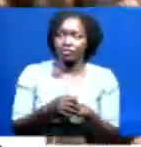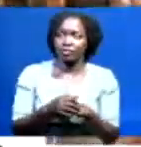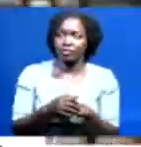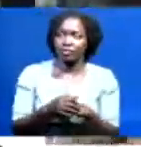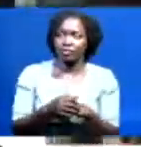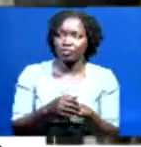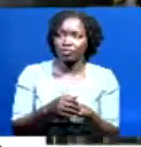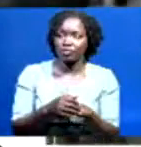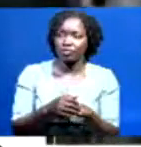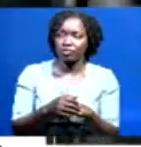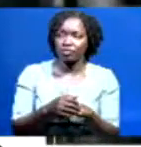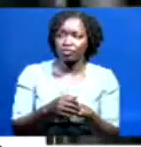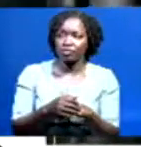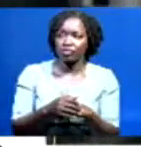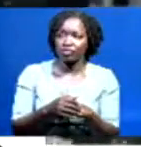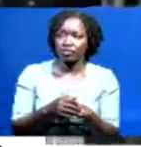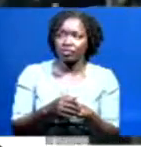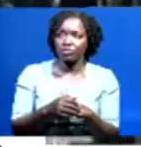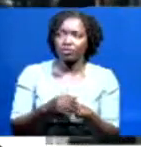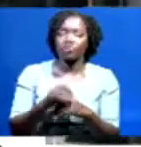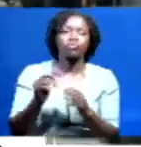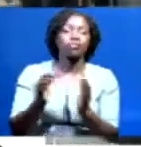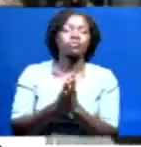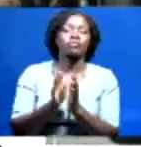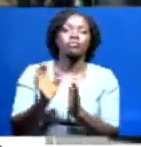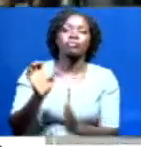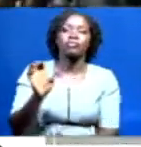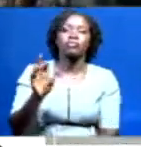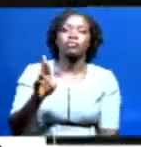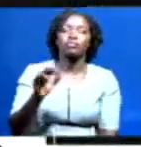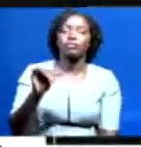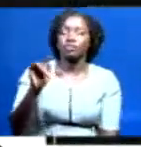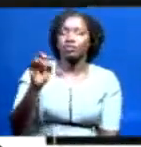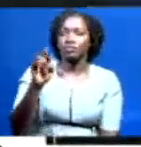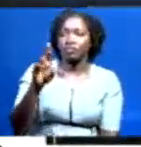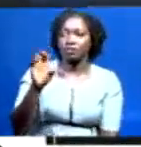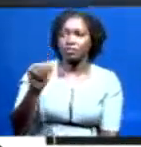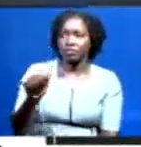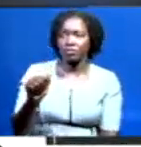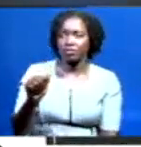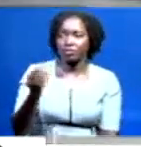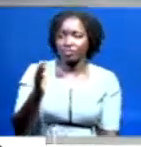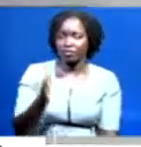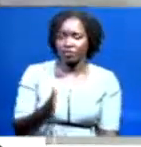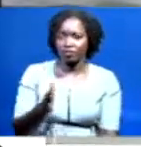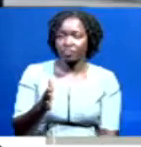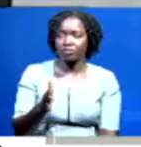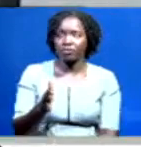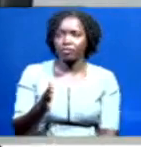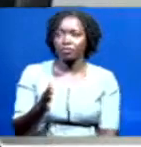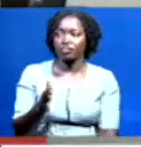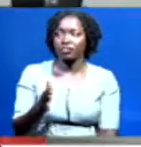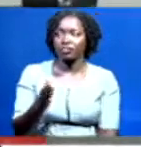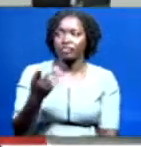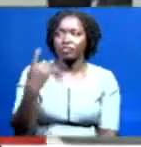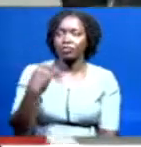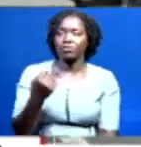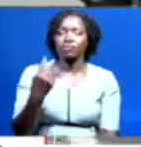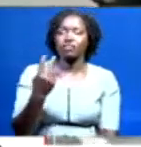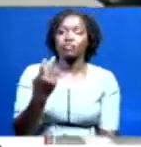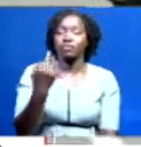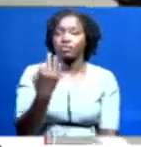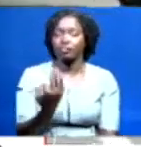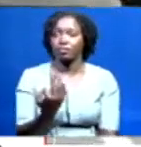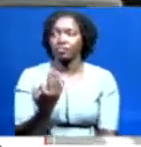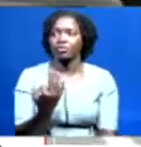second with a time of 2 hours, 21 minutes and 35 seconds, while Rose Chelimo, a Bahrain runner born in Kenya, secured third place with a time of 2 hours,